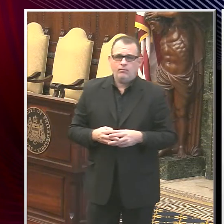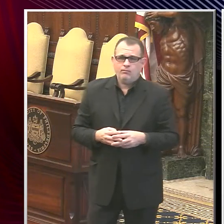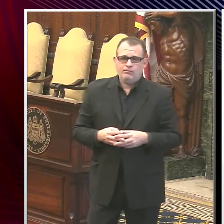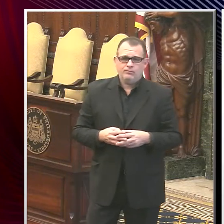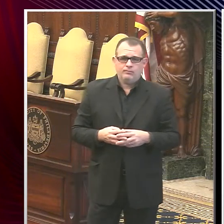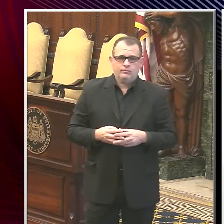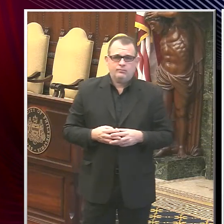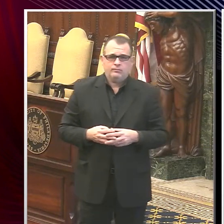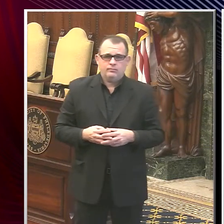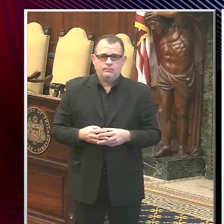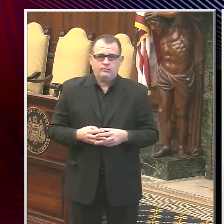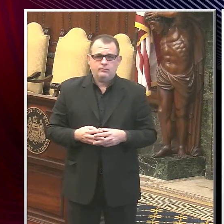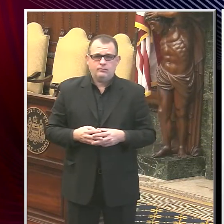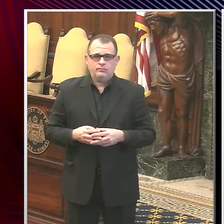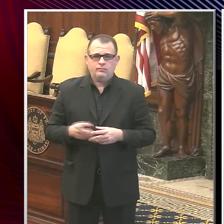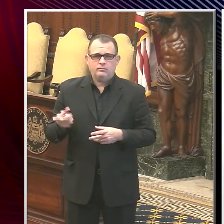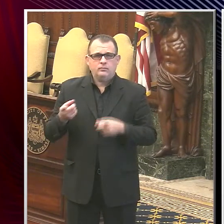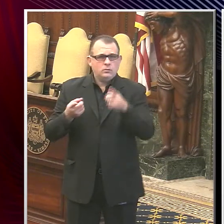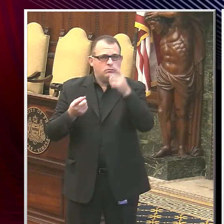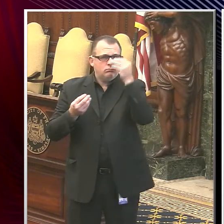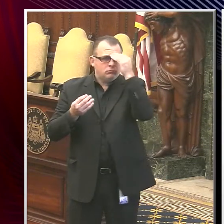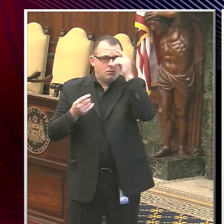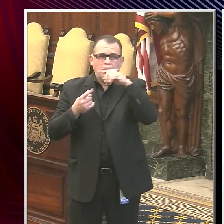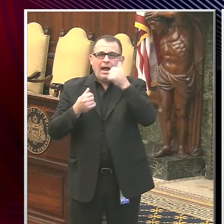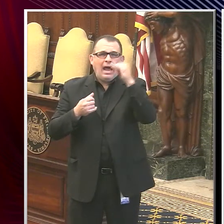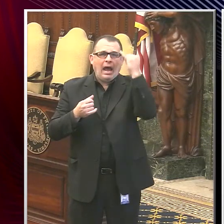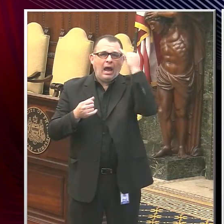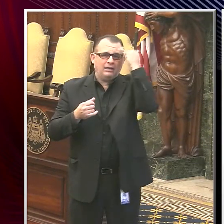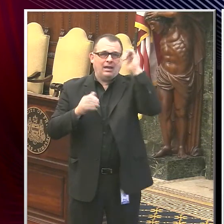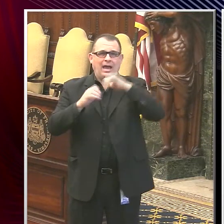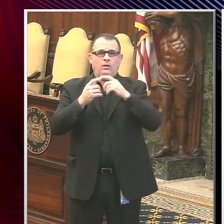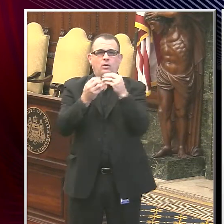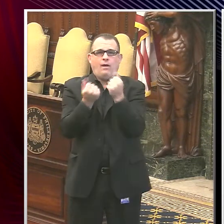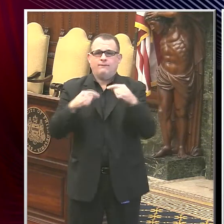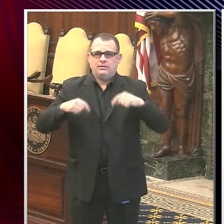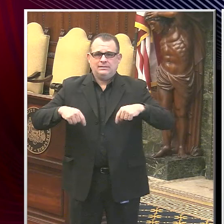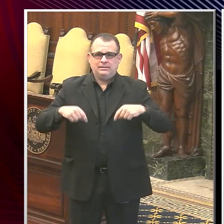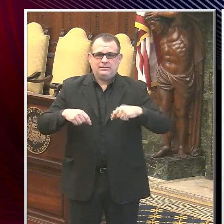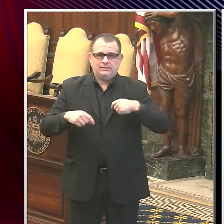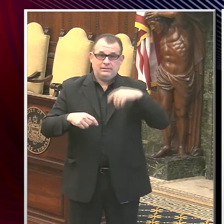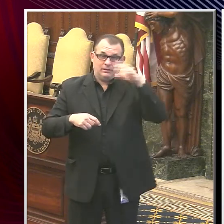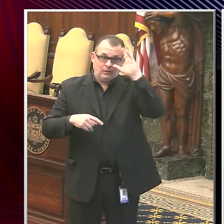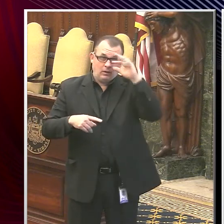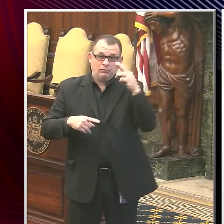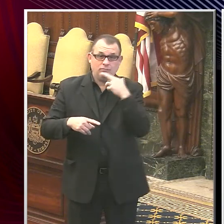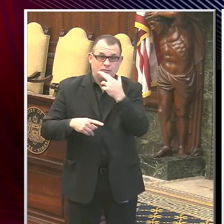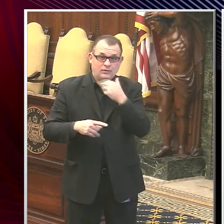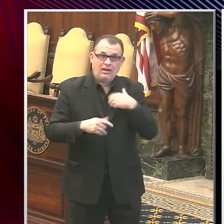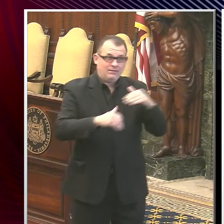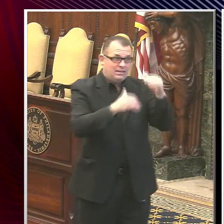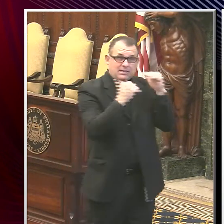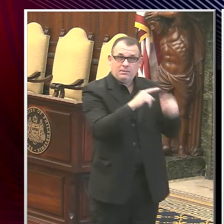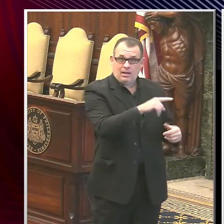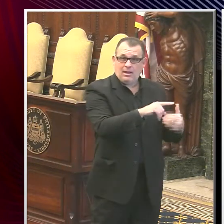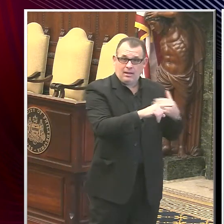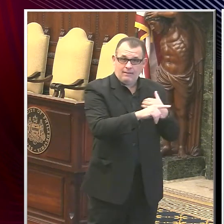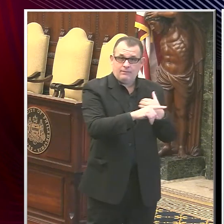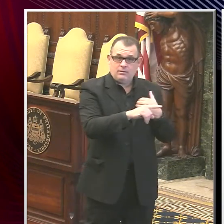when the limitations that are upon restaurants or in gymnasiums and